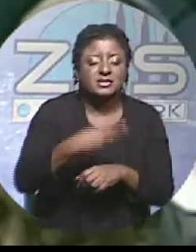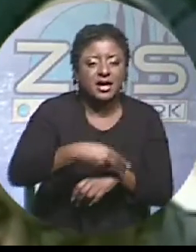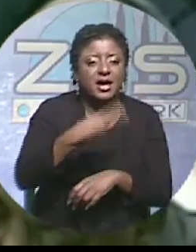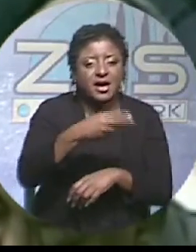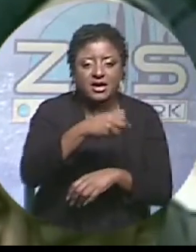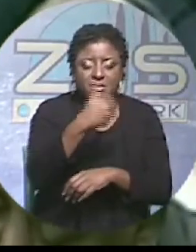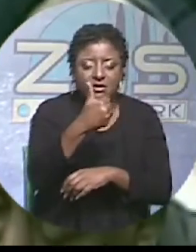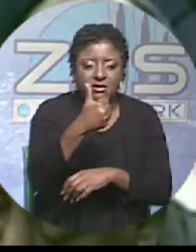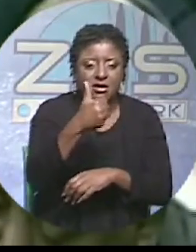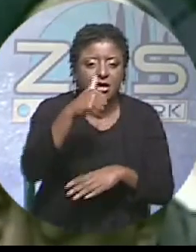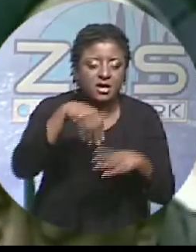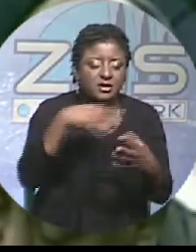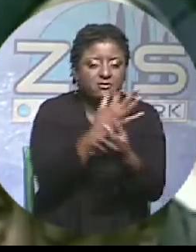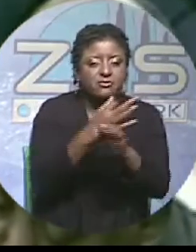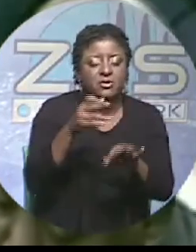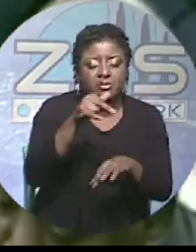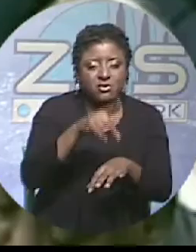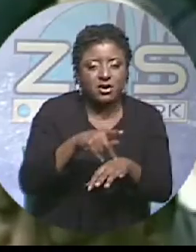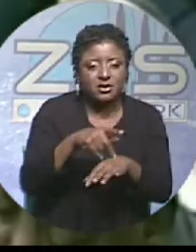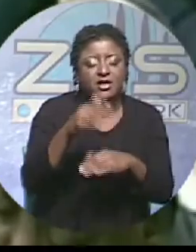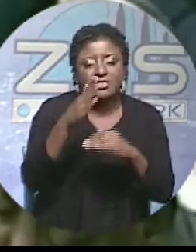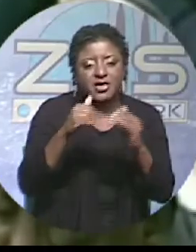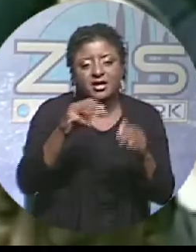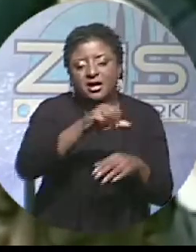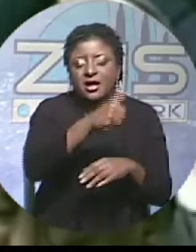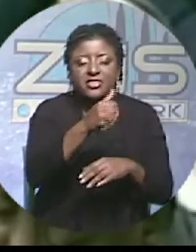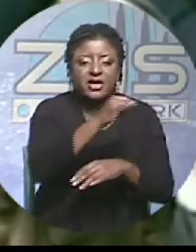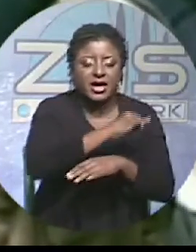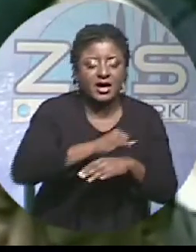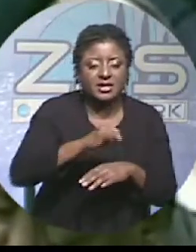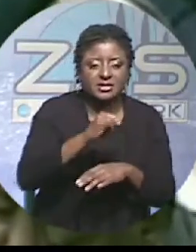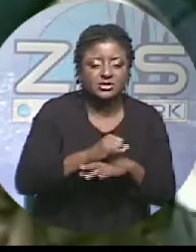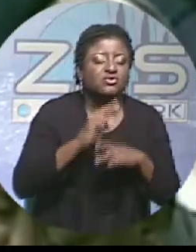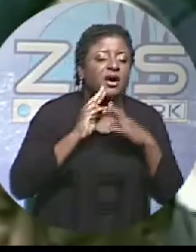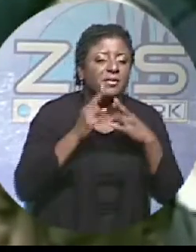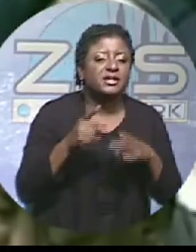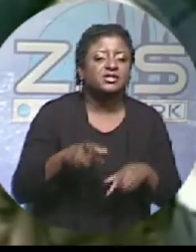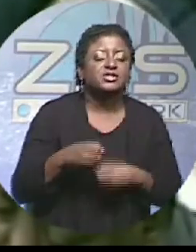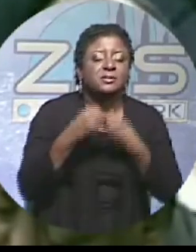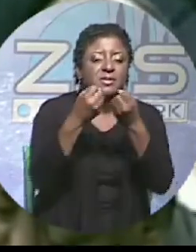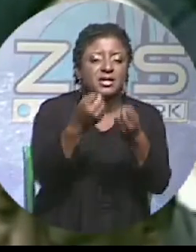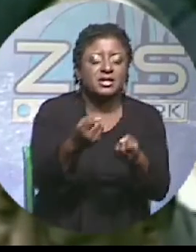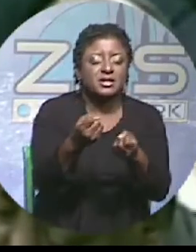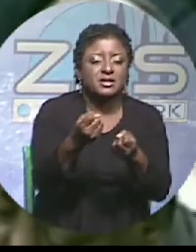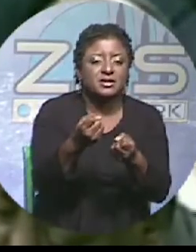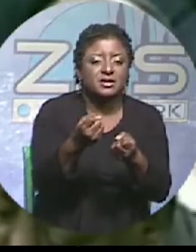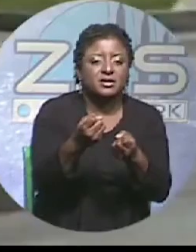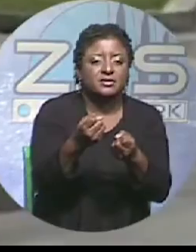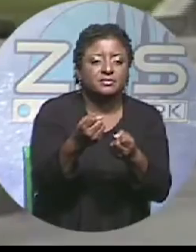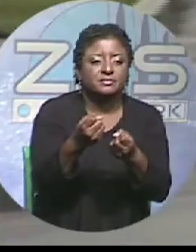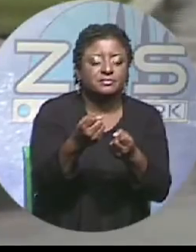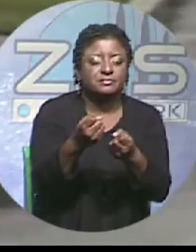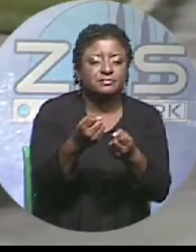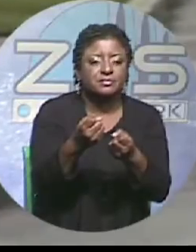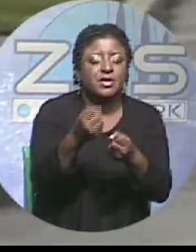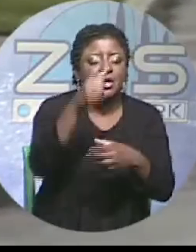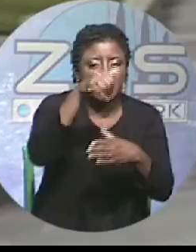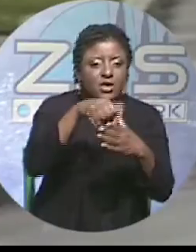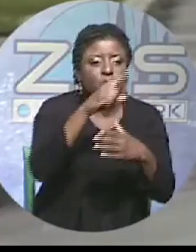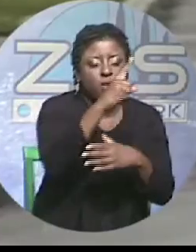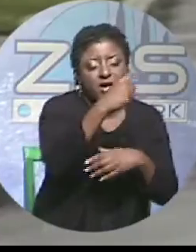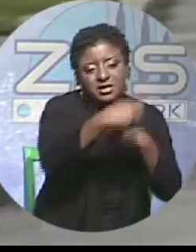in some of these other islands. The recommendations submitted by the committee include, but are not limited to, within 1 year